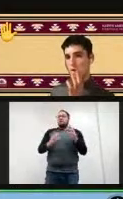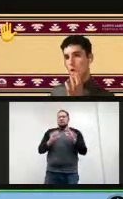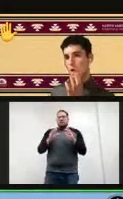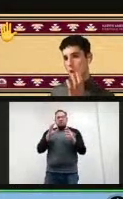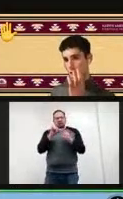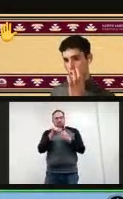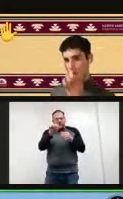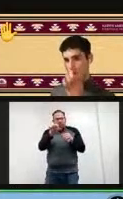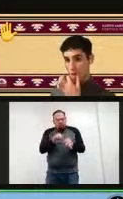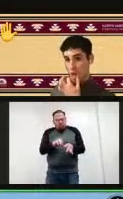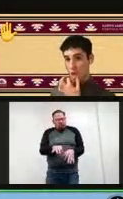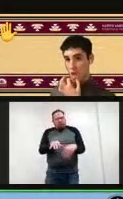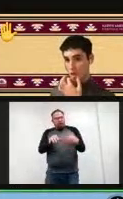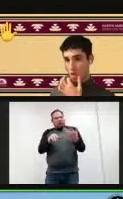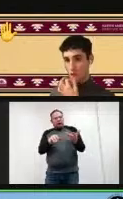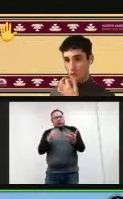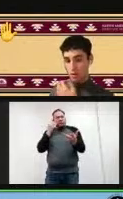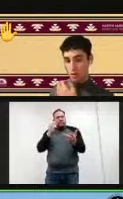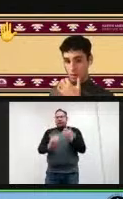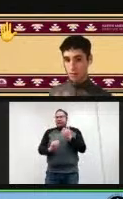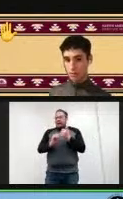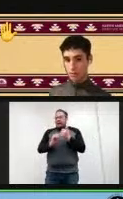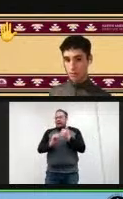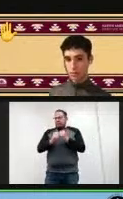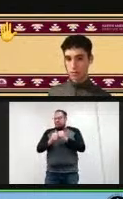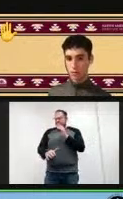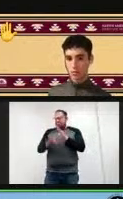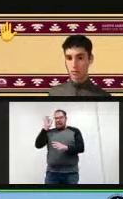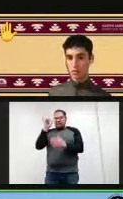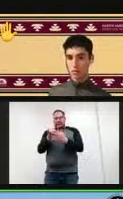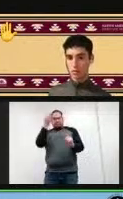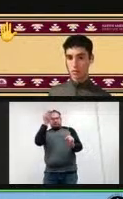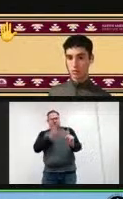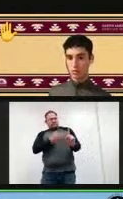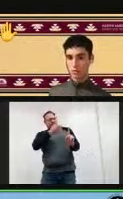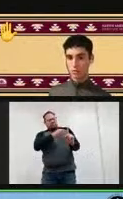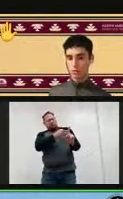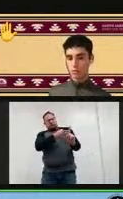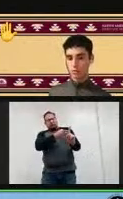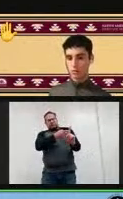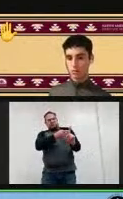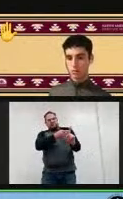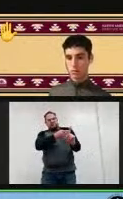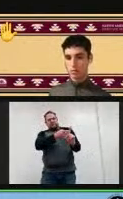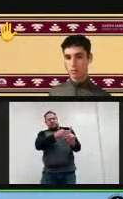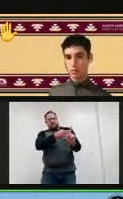I don't know how to find such a human being with 110 different cultures.